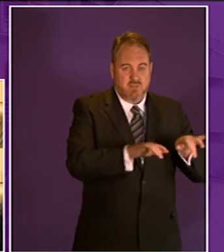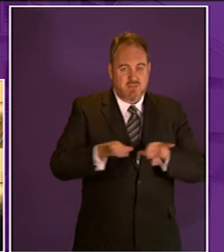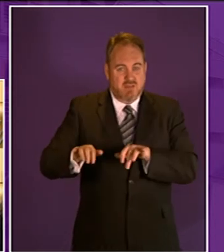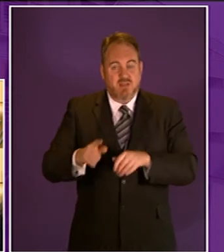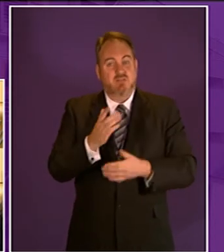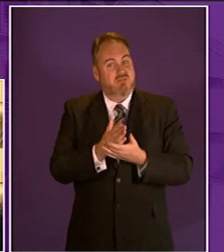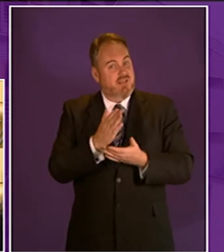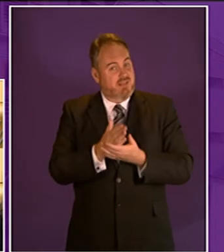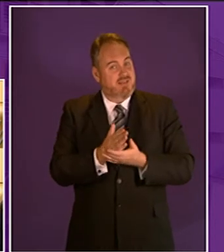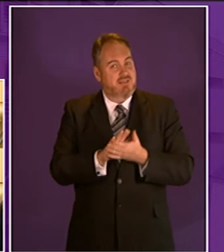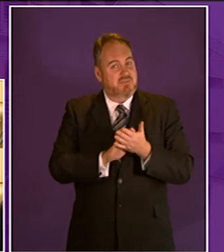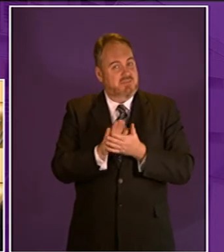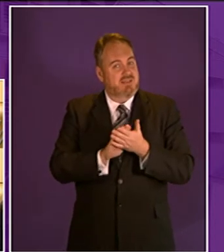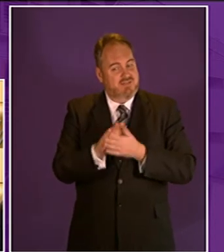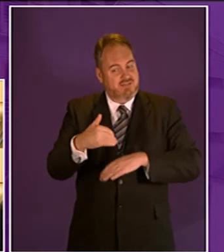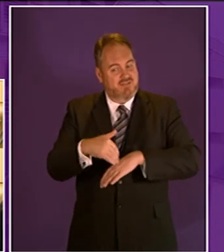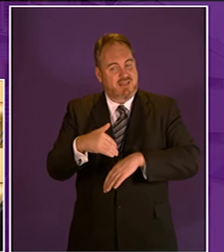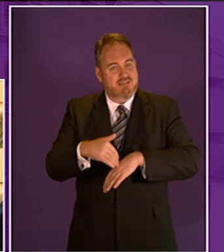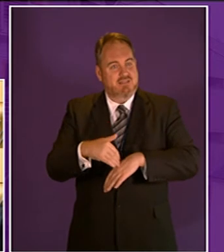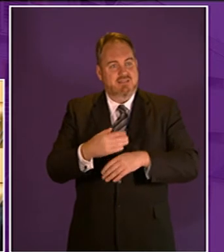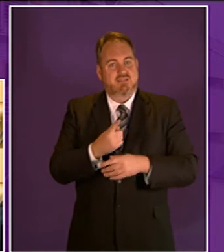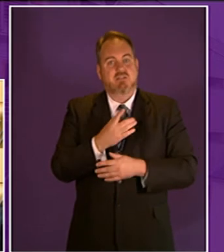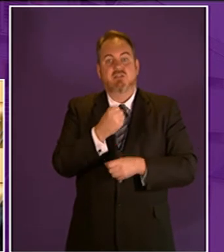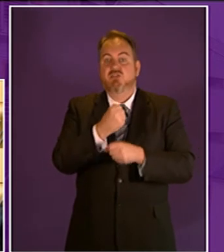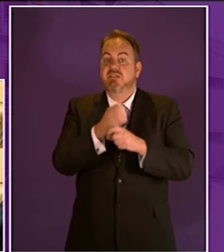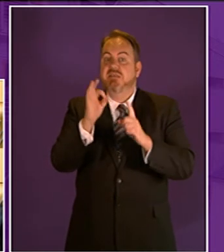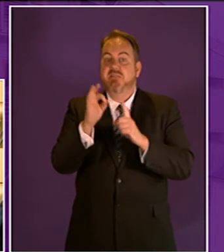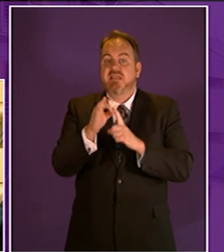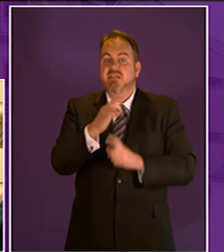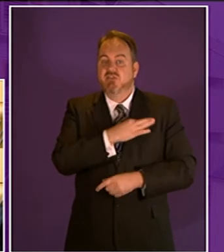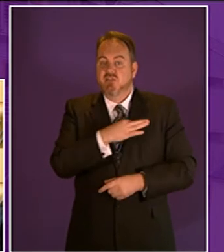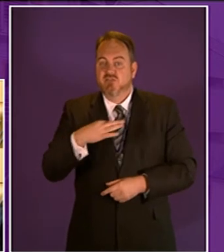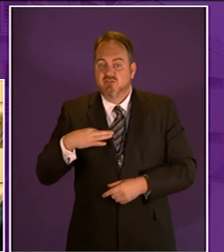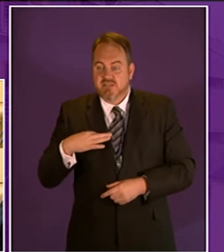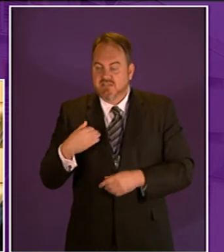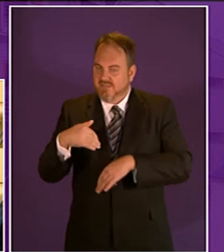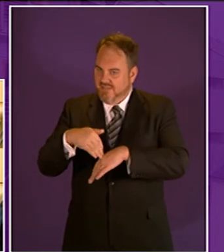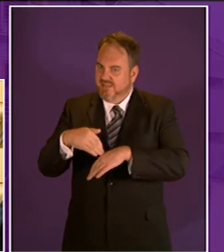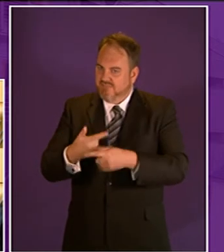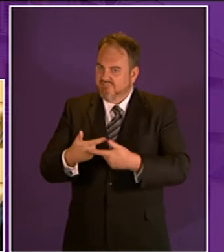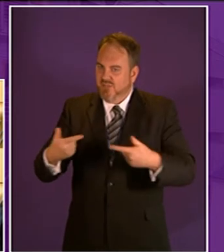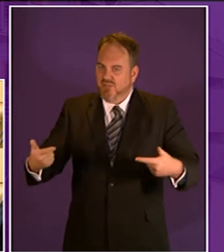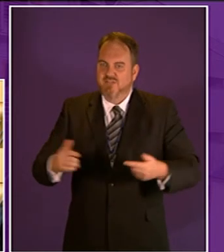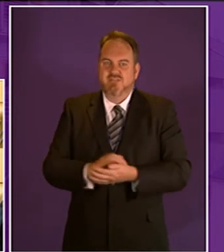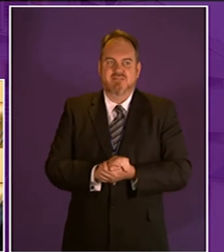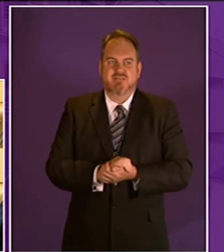particularly has impacted on GP practices rather than on the acute hospital, with NHS Lanarkshire